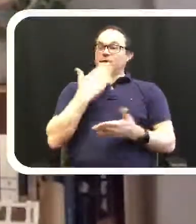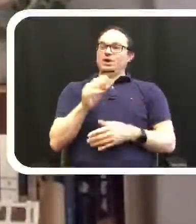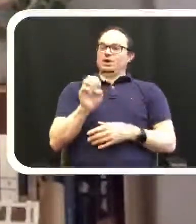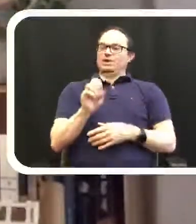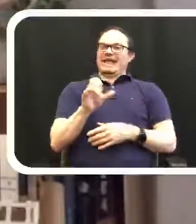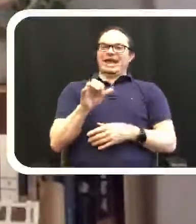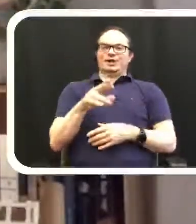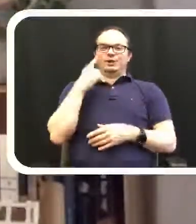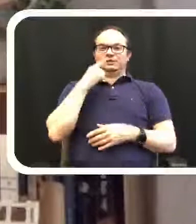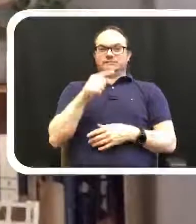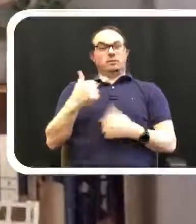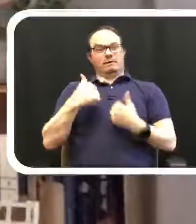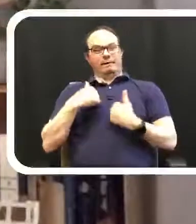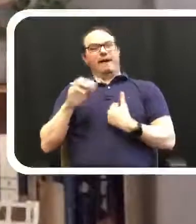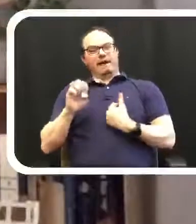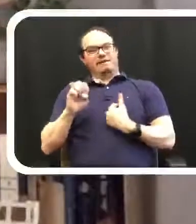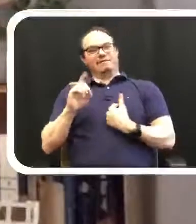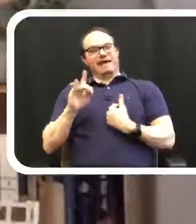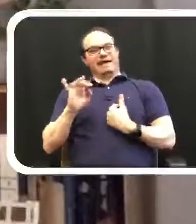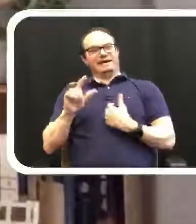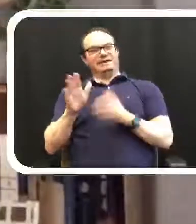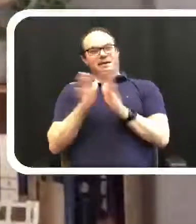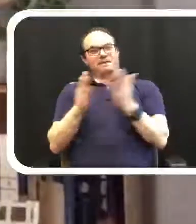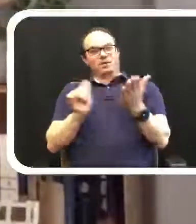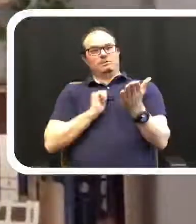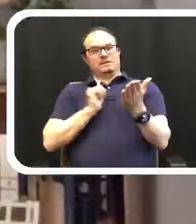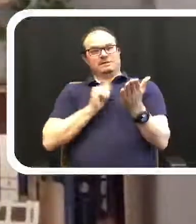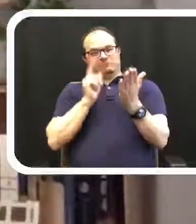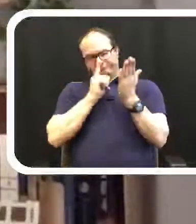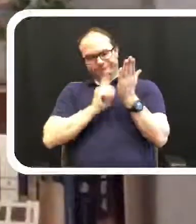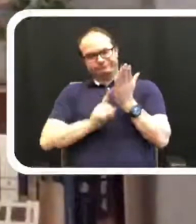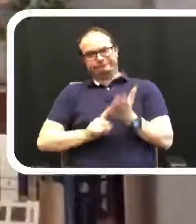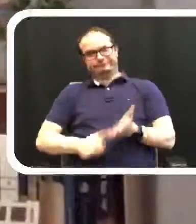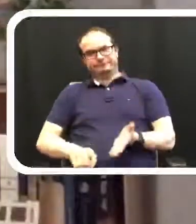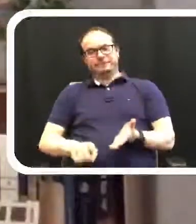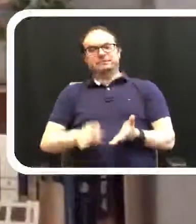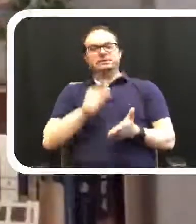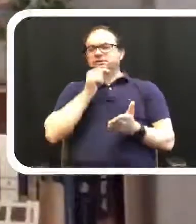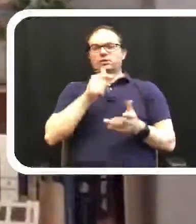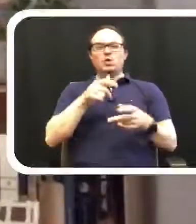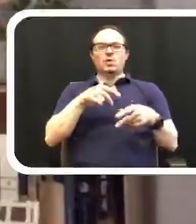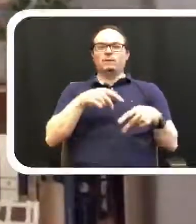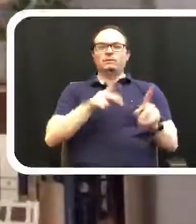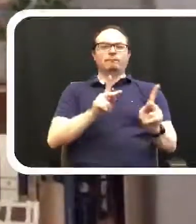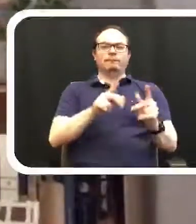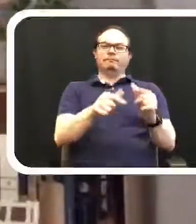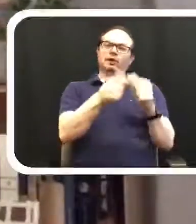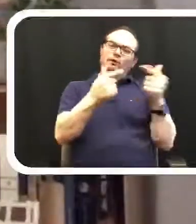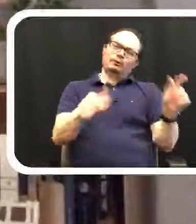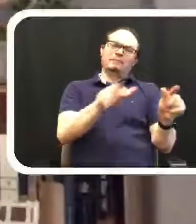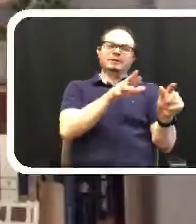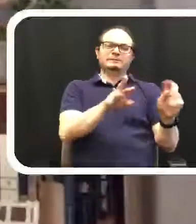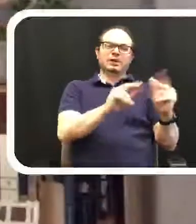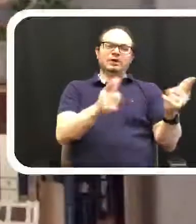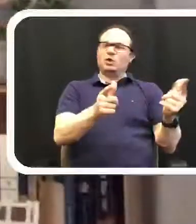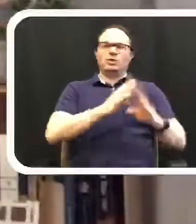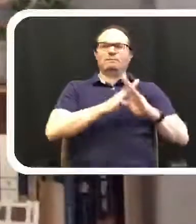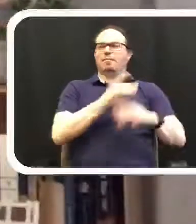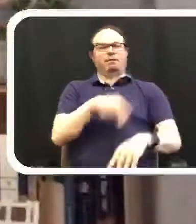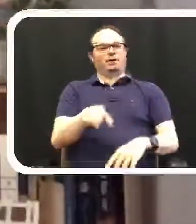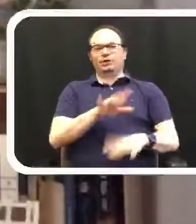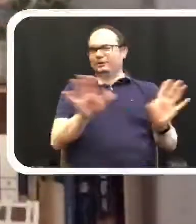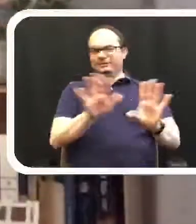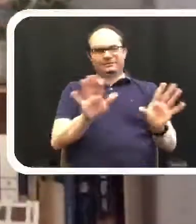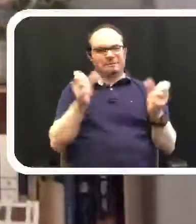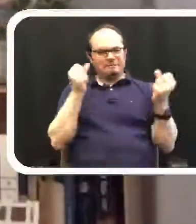for. I've edited books in the past, and don't let that be the thing that stops you. There are so many